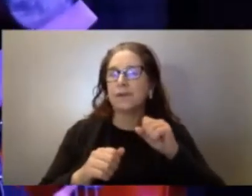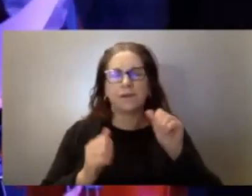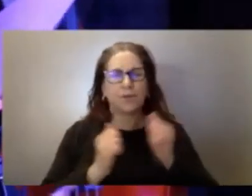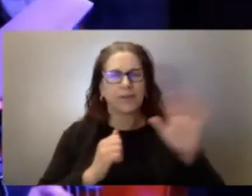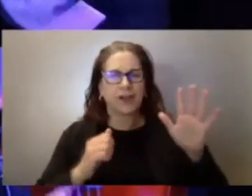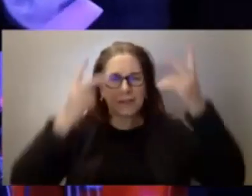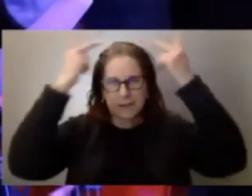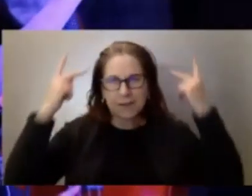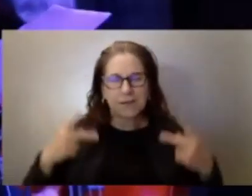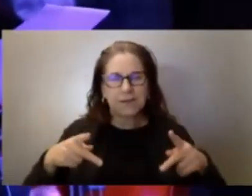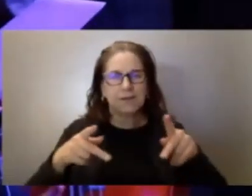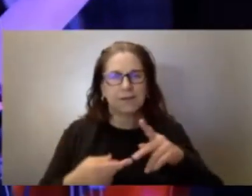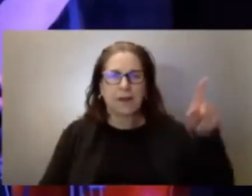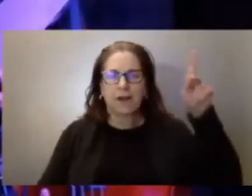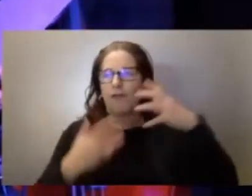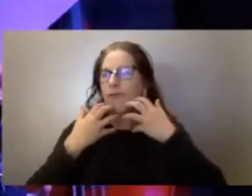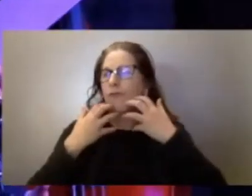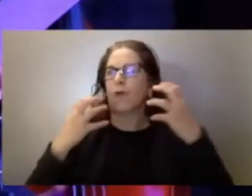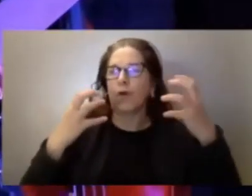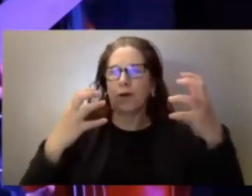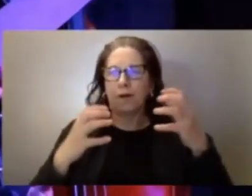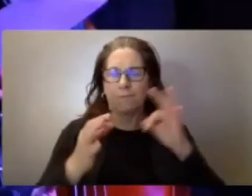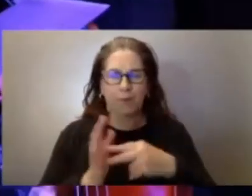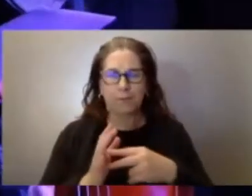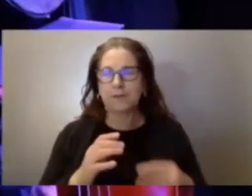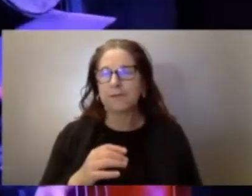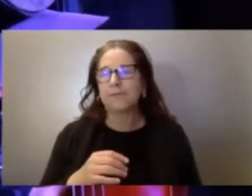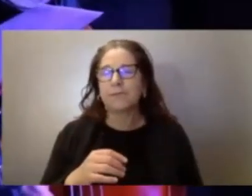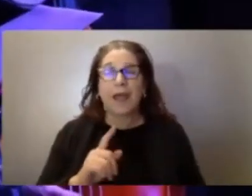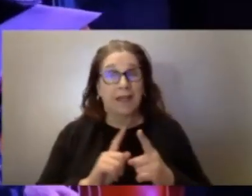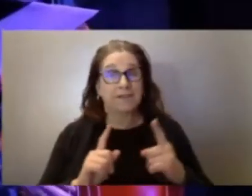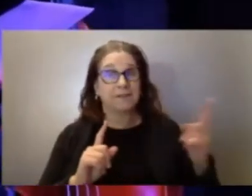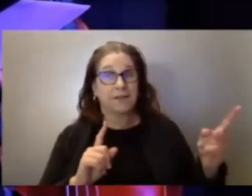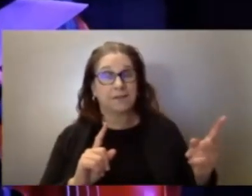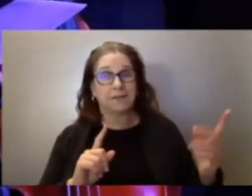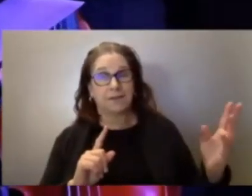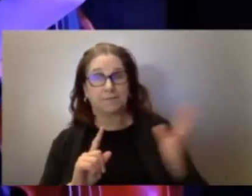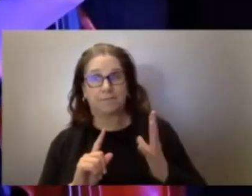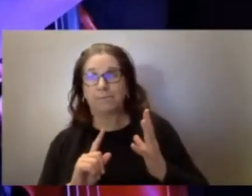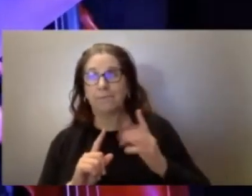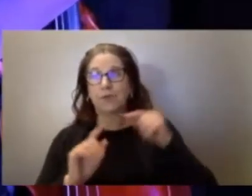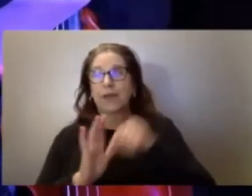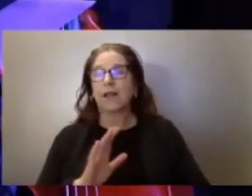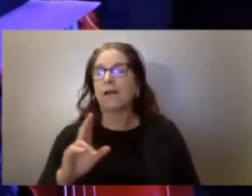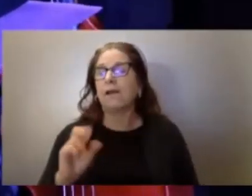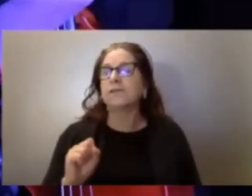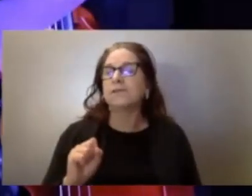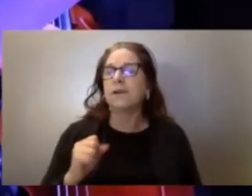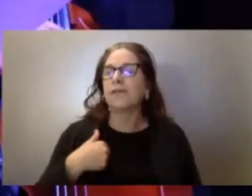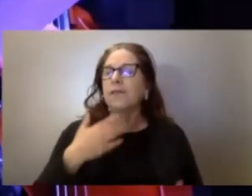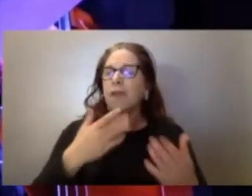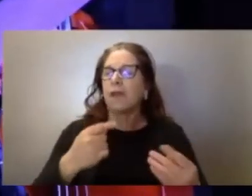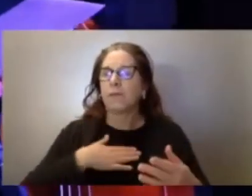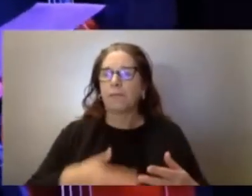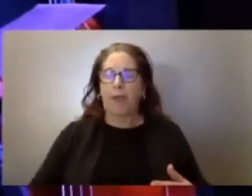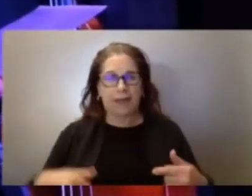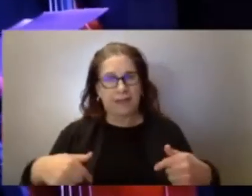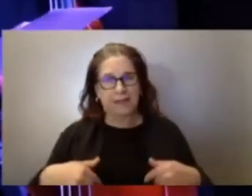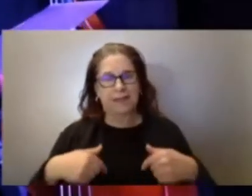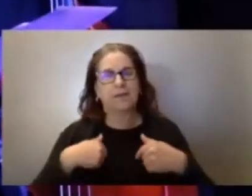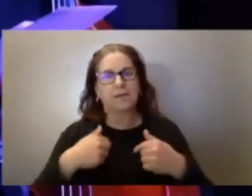their psychic roar of purpose. As they come to kill us, I thank this body that has been